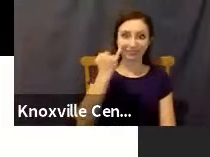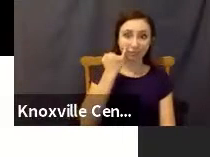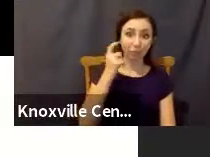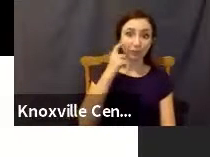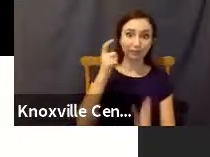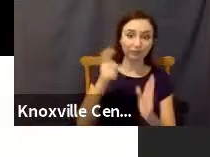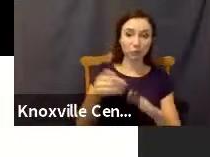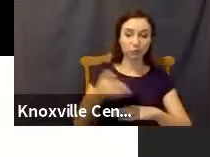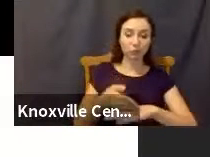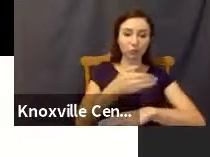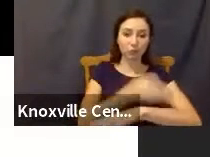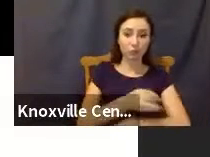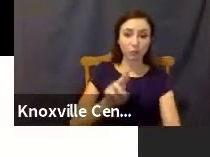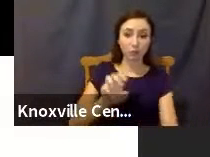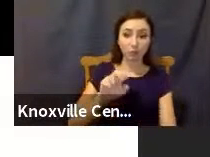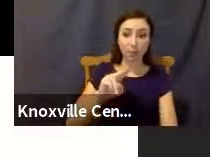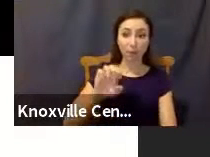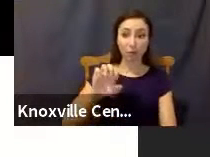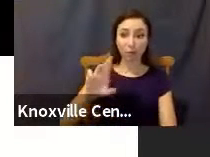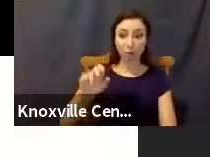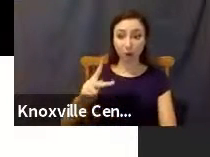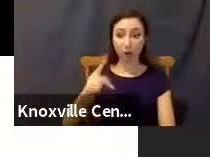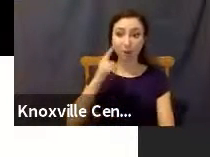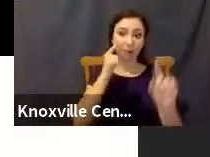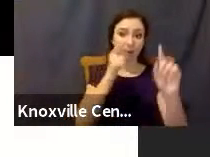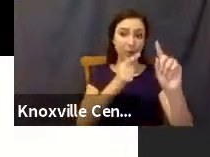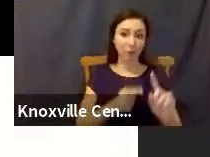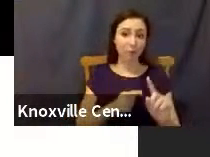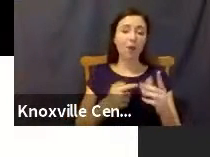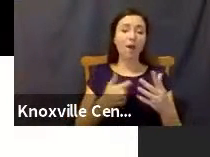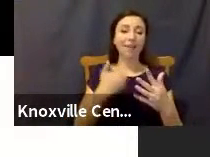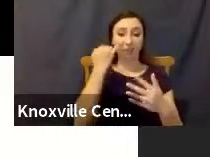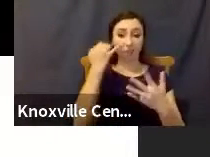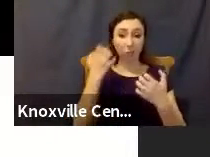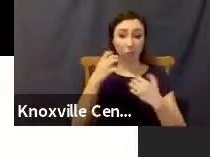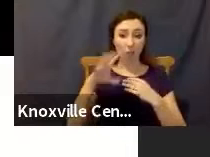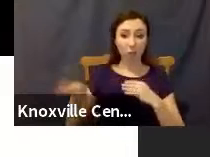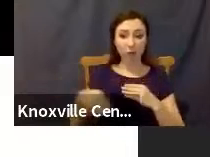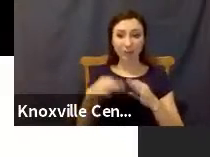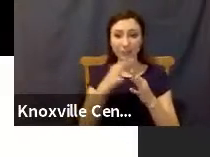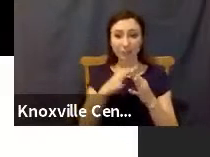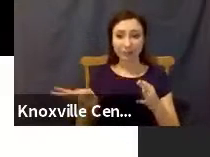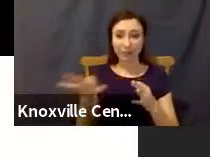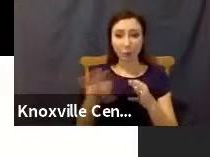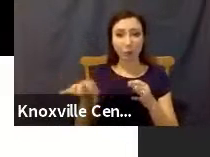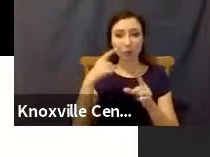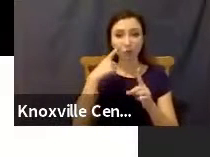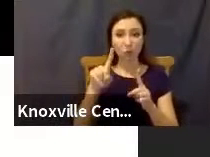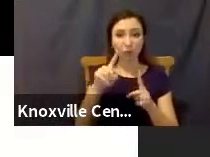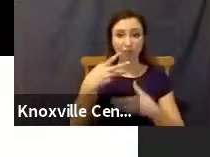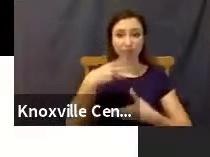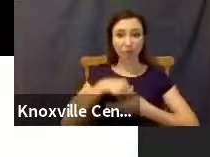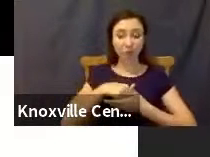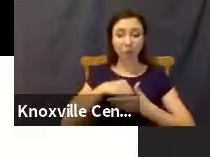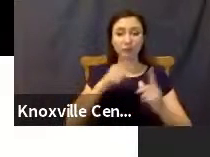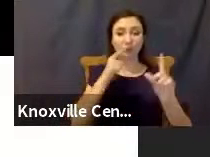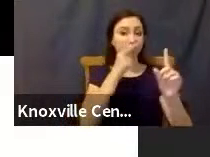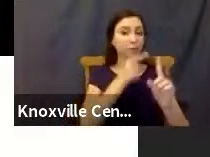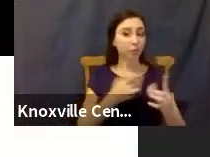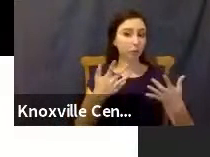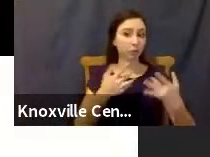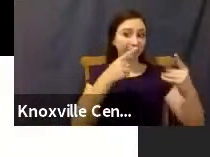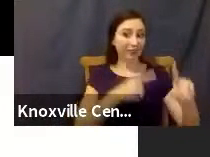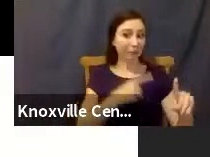so I don't know if we want to add some language in there that kind of takes into account the benchmarks and where they are, that, you